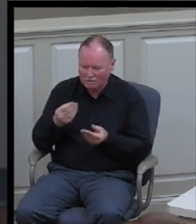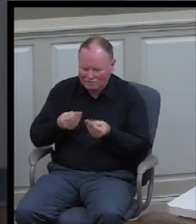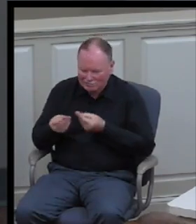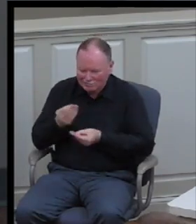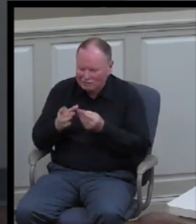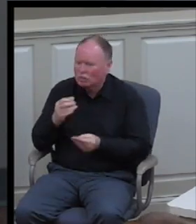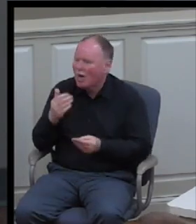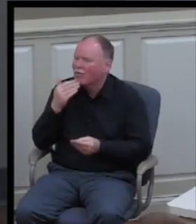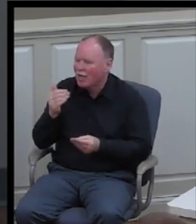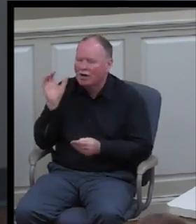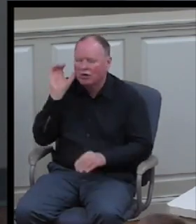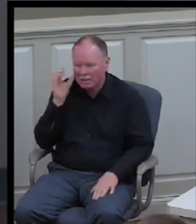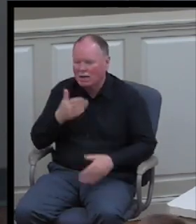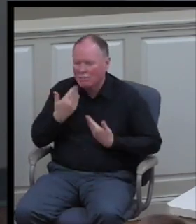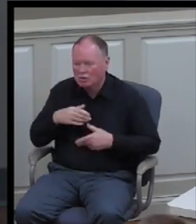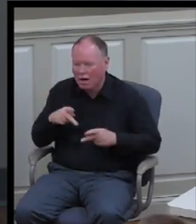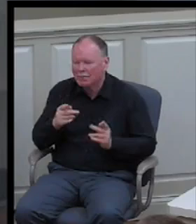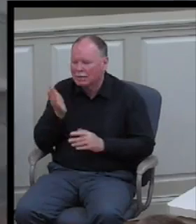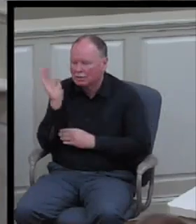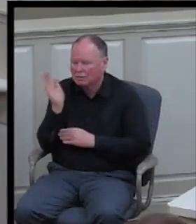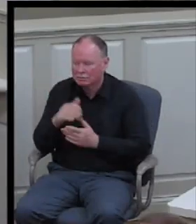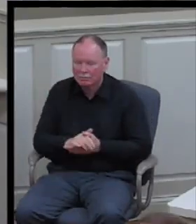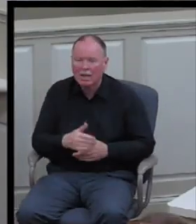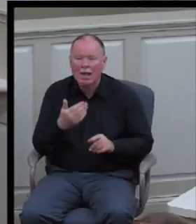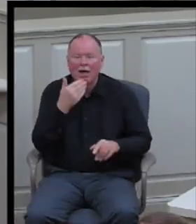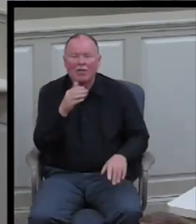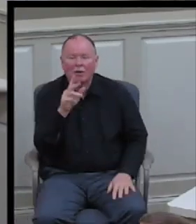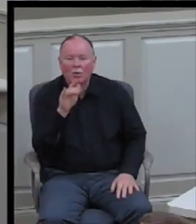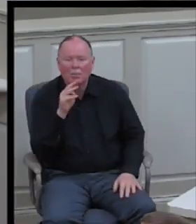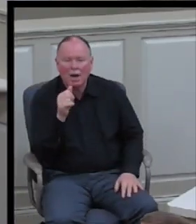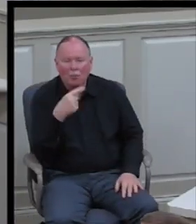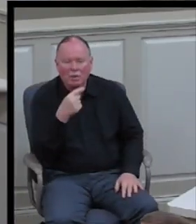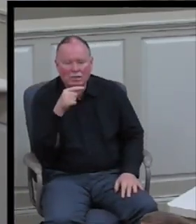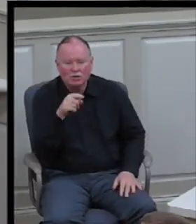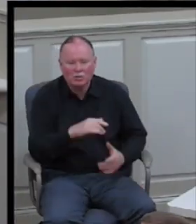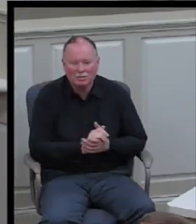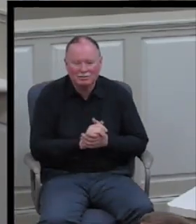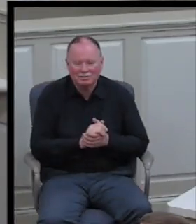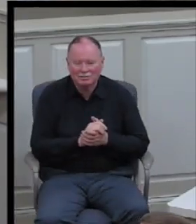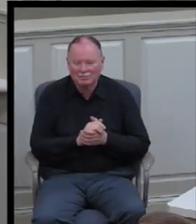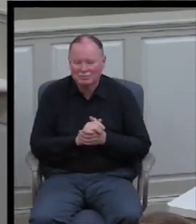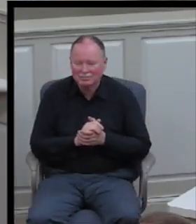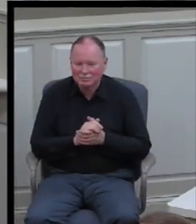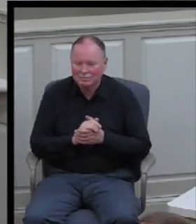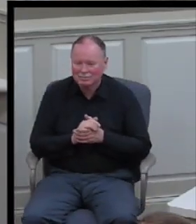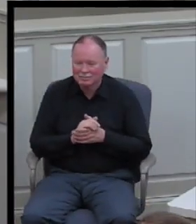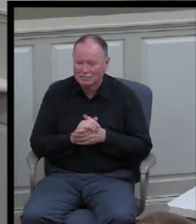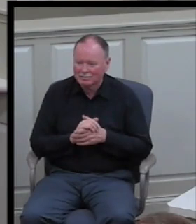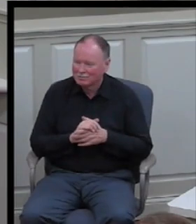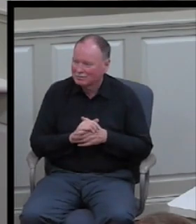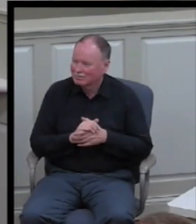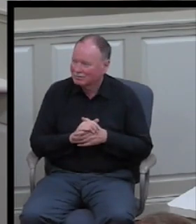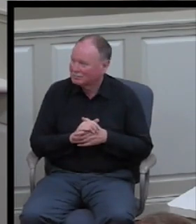thank you for listening. I appreciate the opportunity. Thank you, Wilma. We've missed you. That was good, though. That's good. I enjoyed